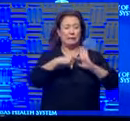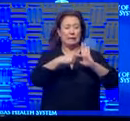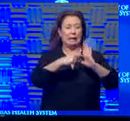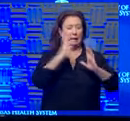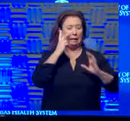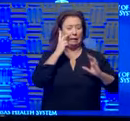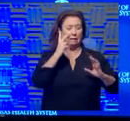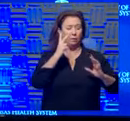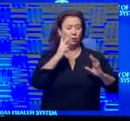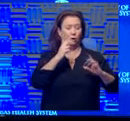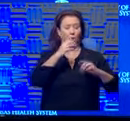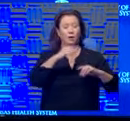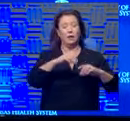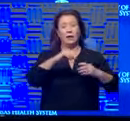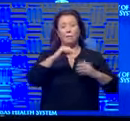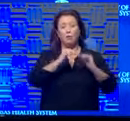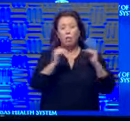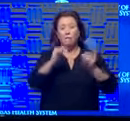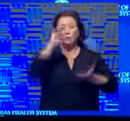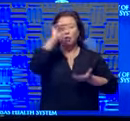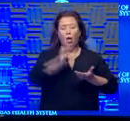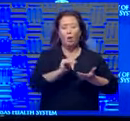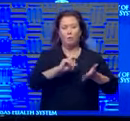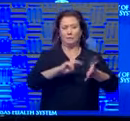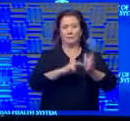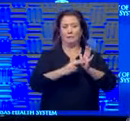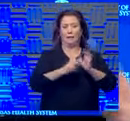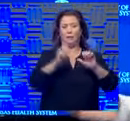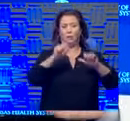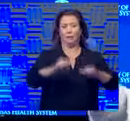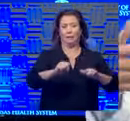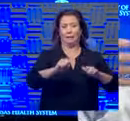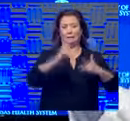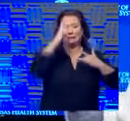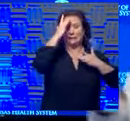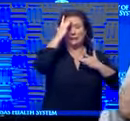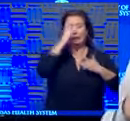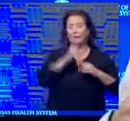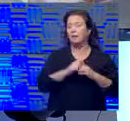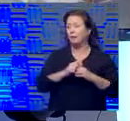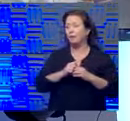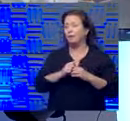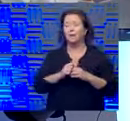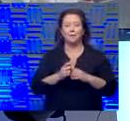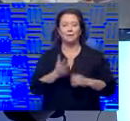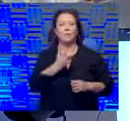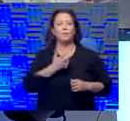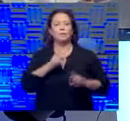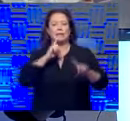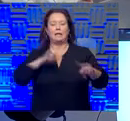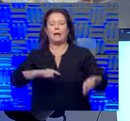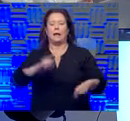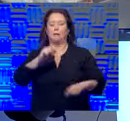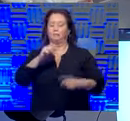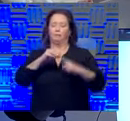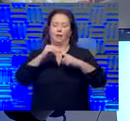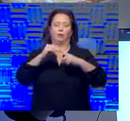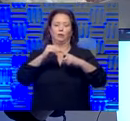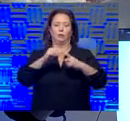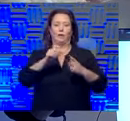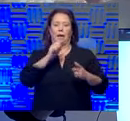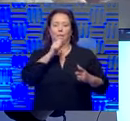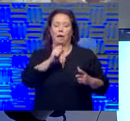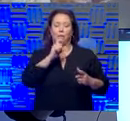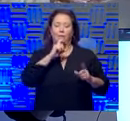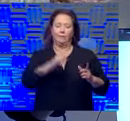if your oxygen level has dropped? Wow, Dana, we can all three take a crack at this. I'm not a fan, but you start first.